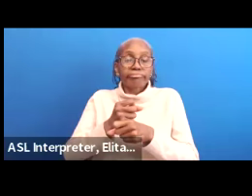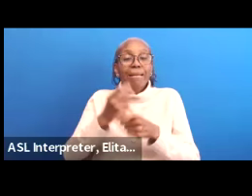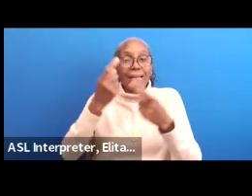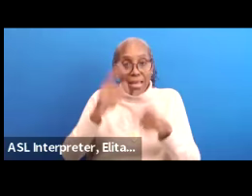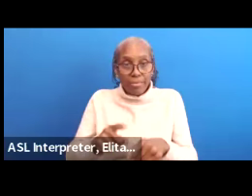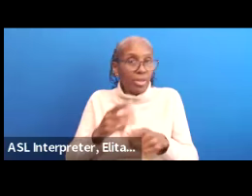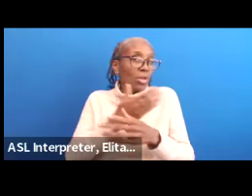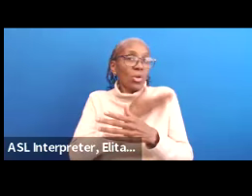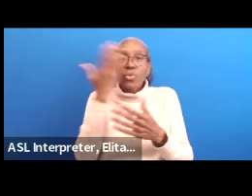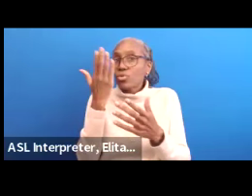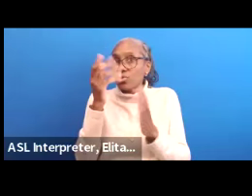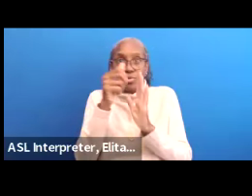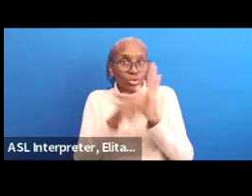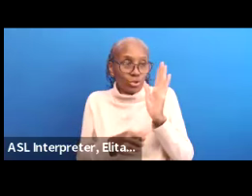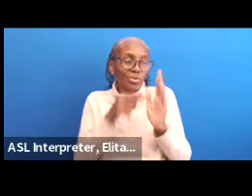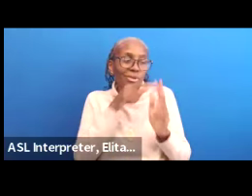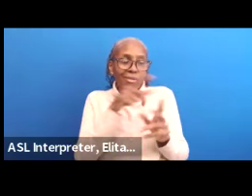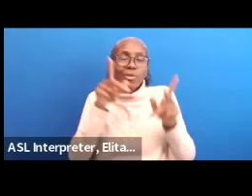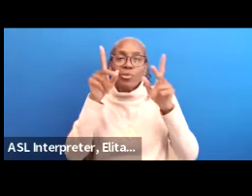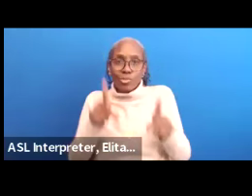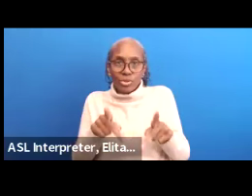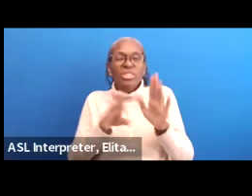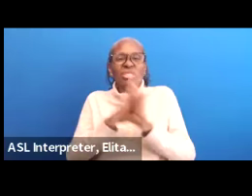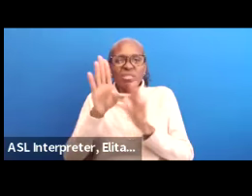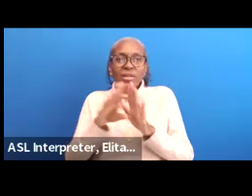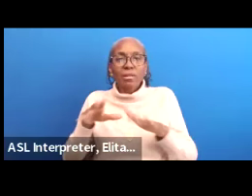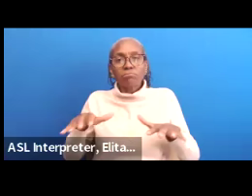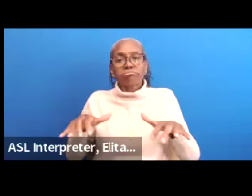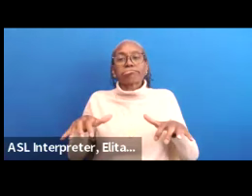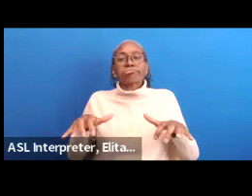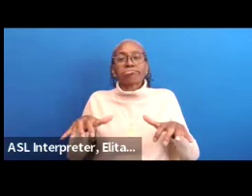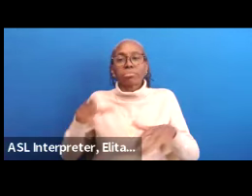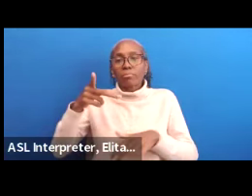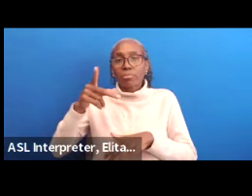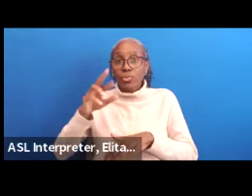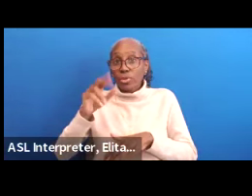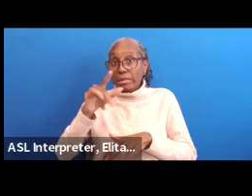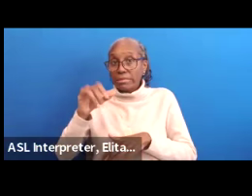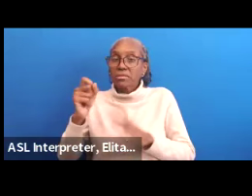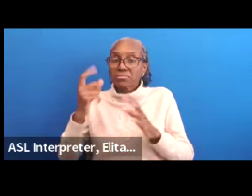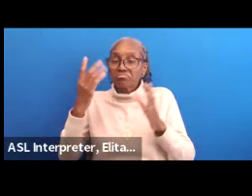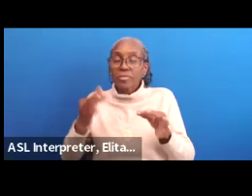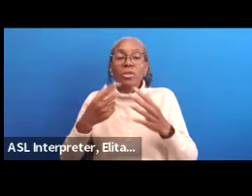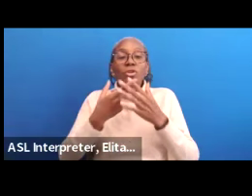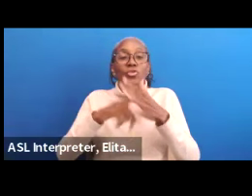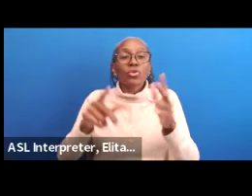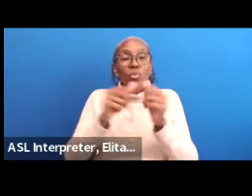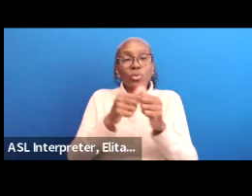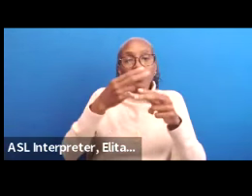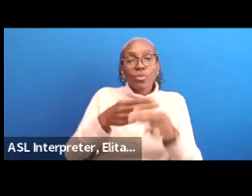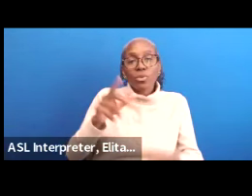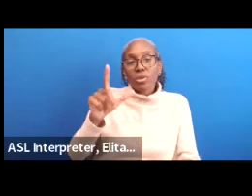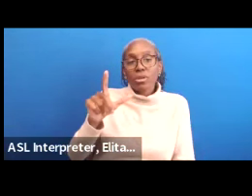And without surgery, they would have developed paralysis. So we started off with a